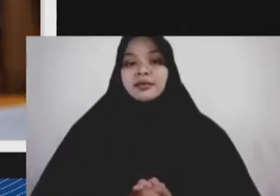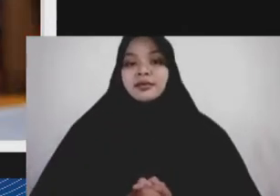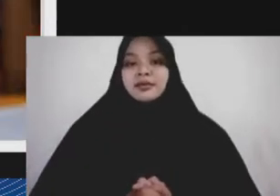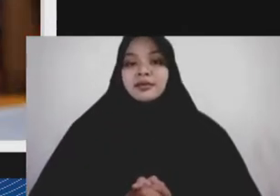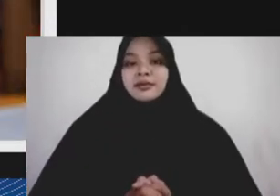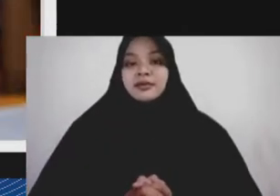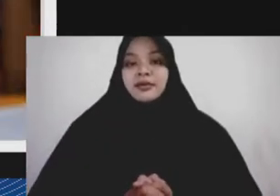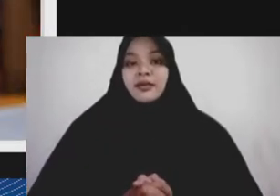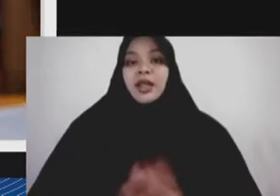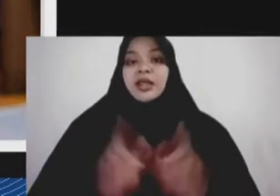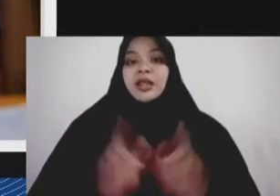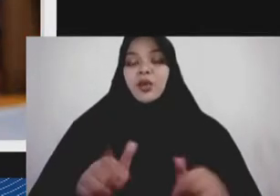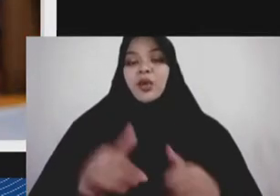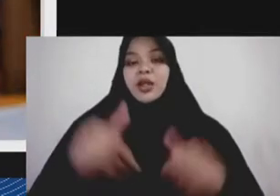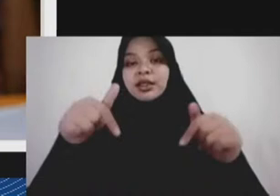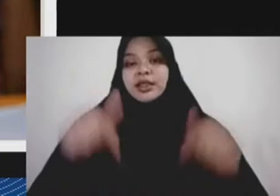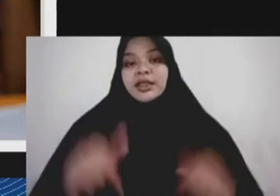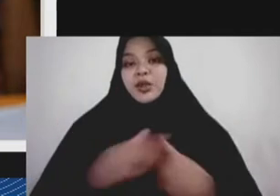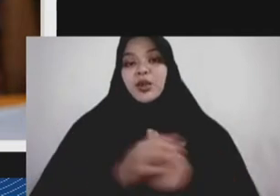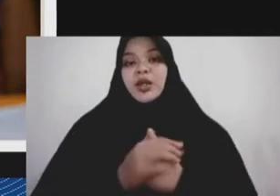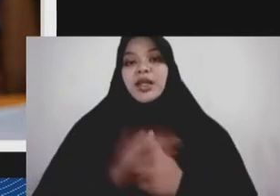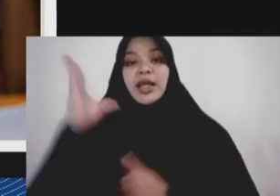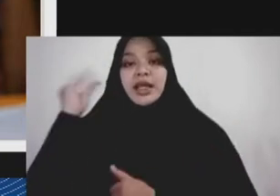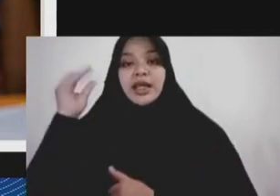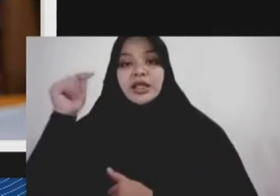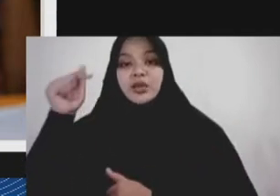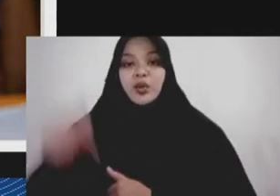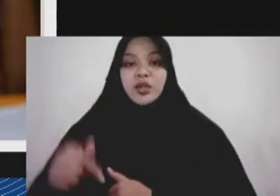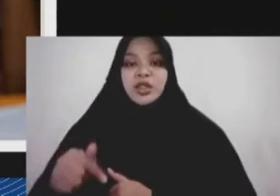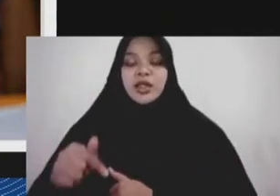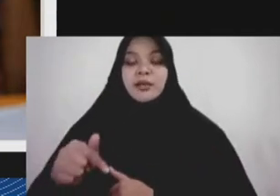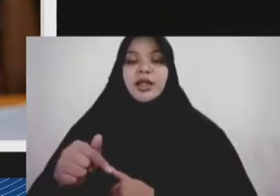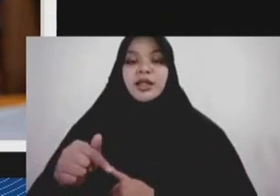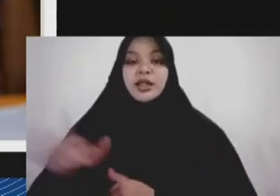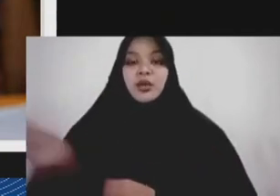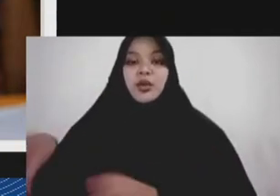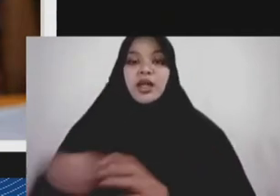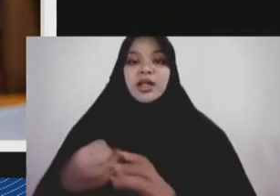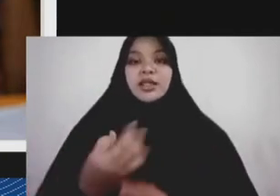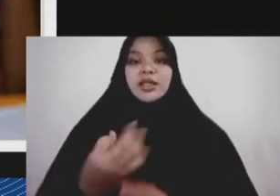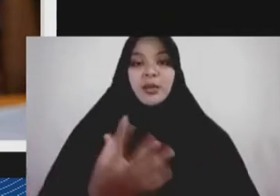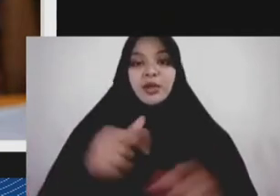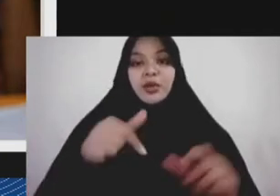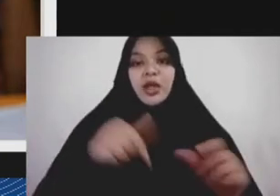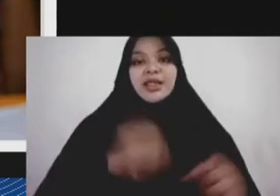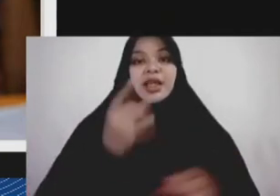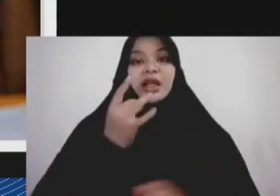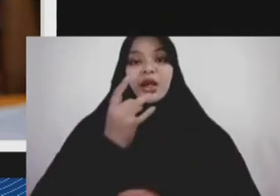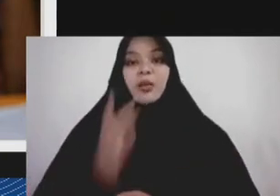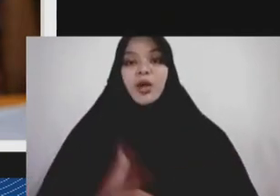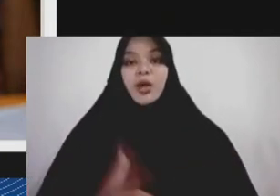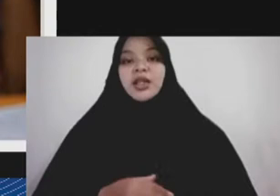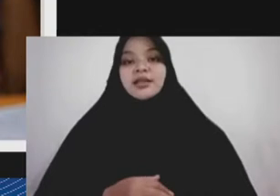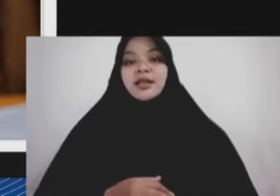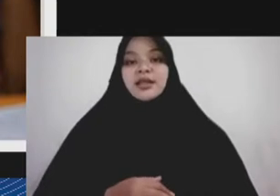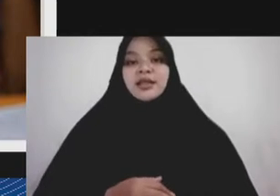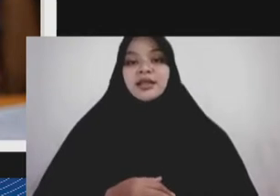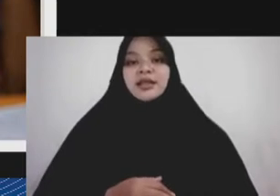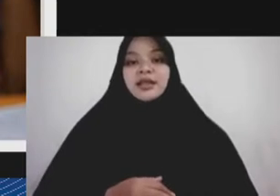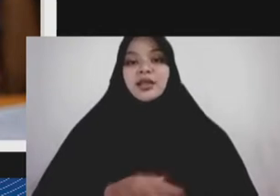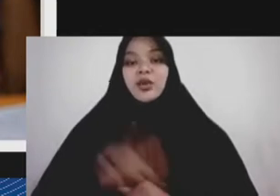So this issue leads to several different recommendations that I'm here to share with you